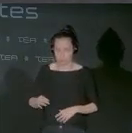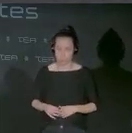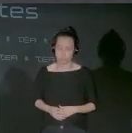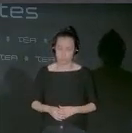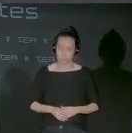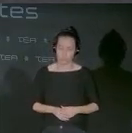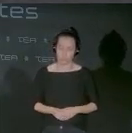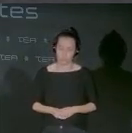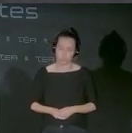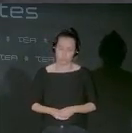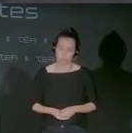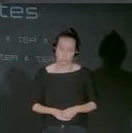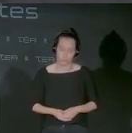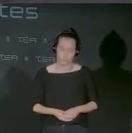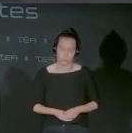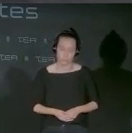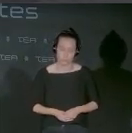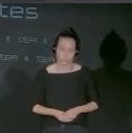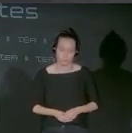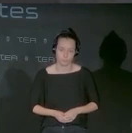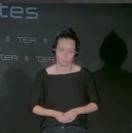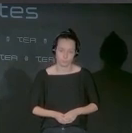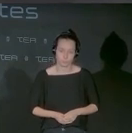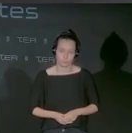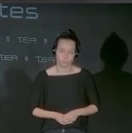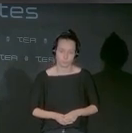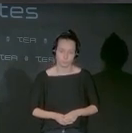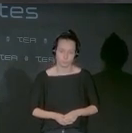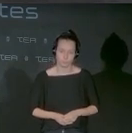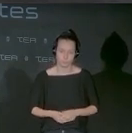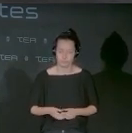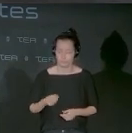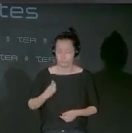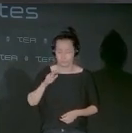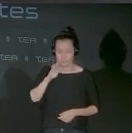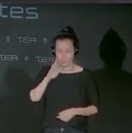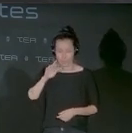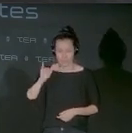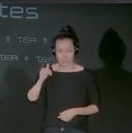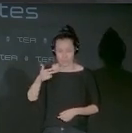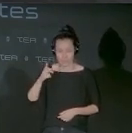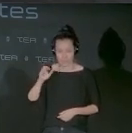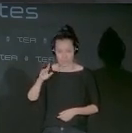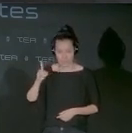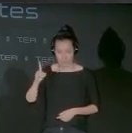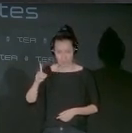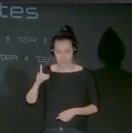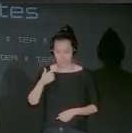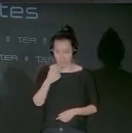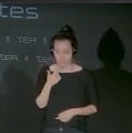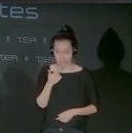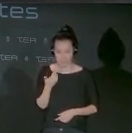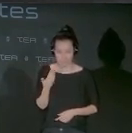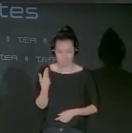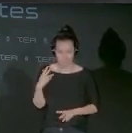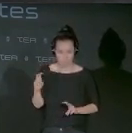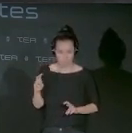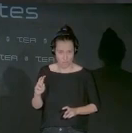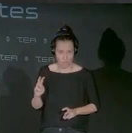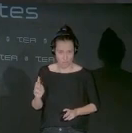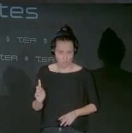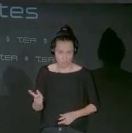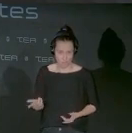I mean, as you said, Richard, it's nothing new. It's been there for quite some time. I think what we are seeing